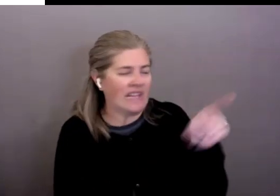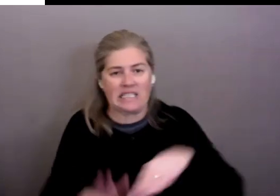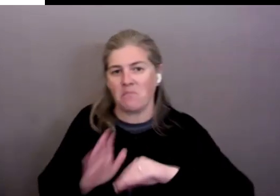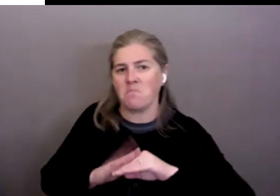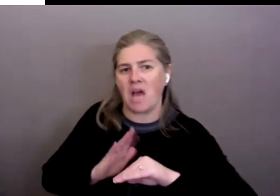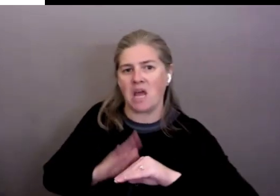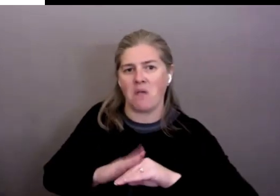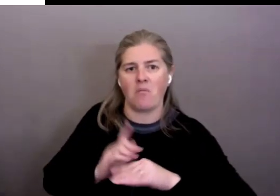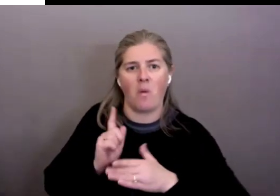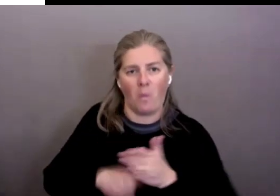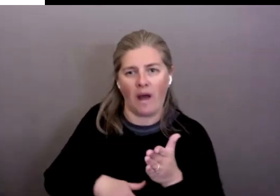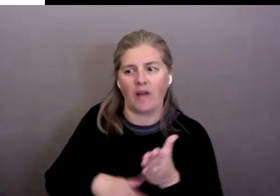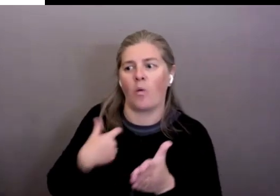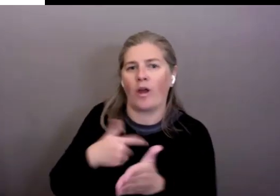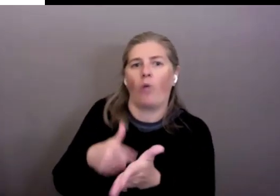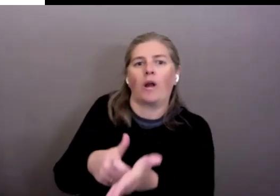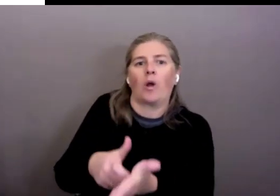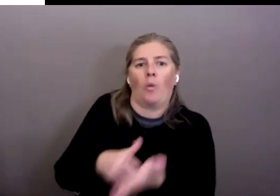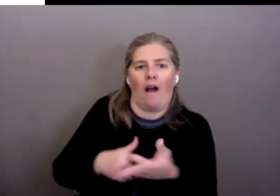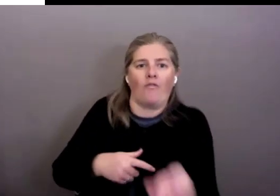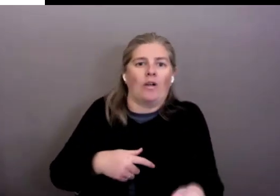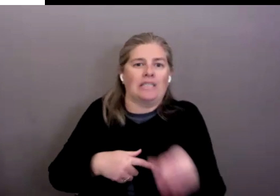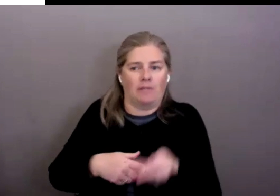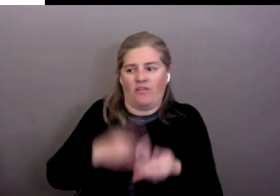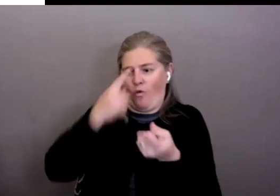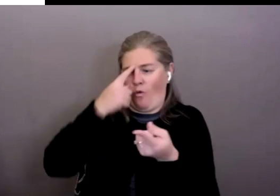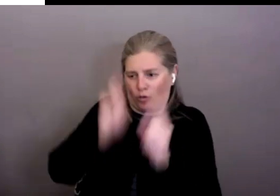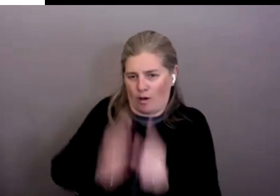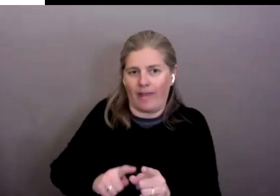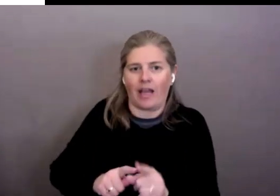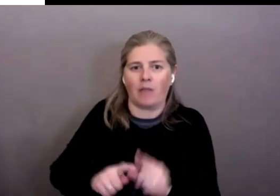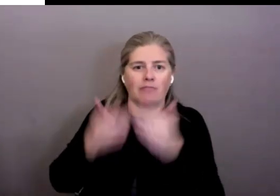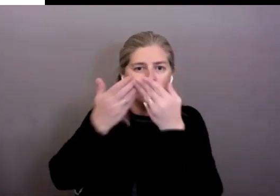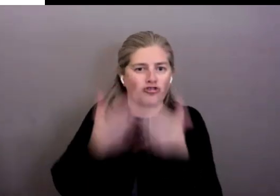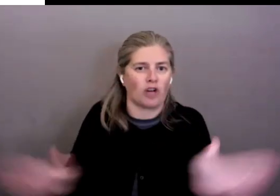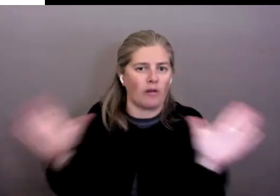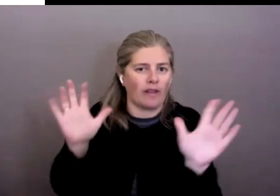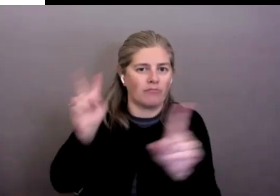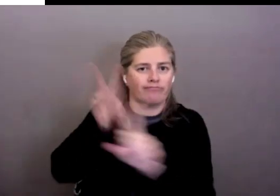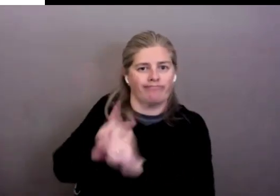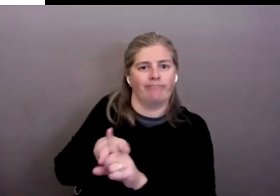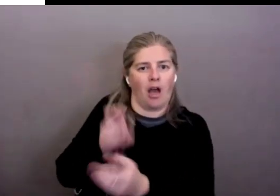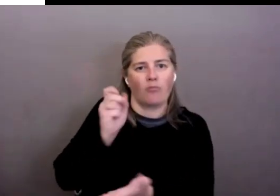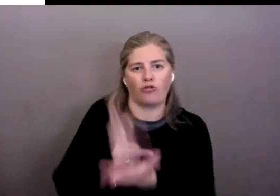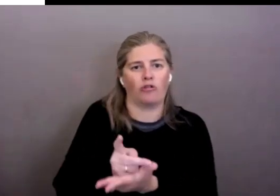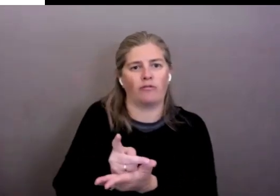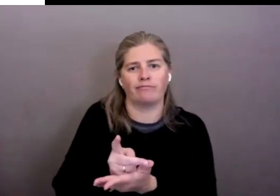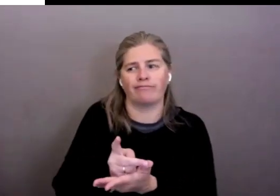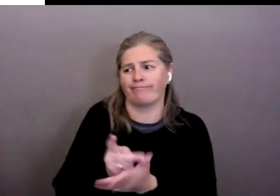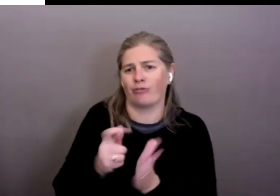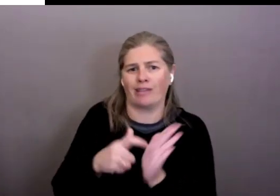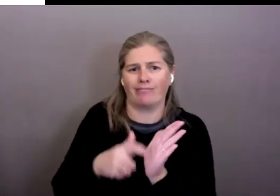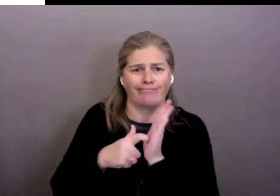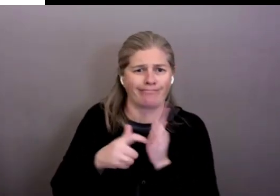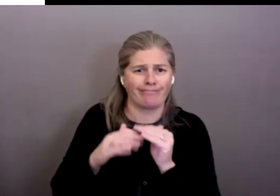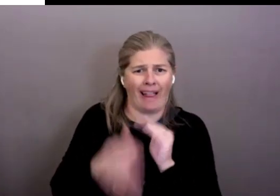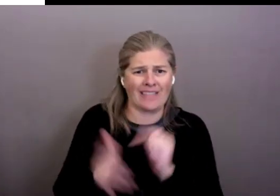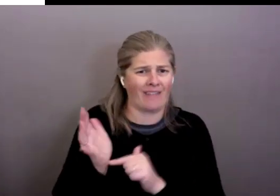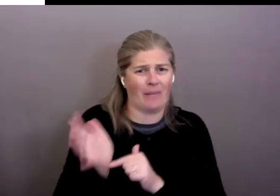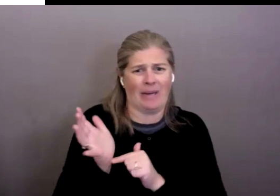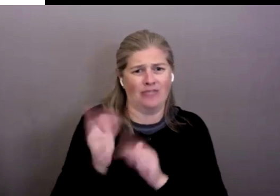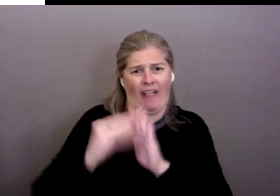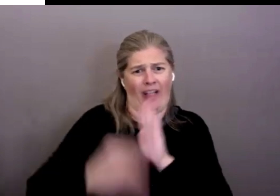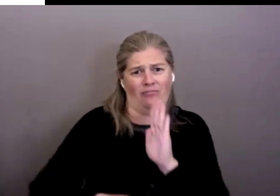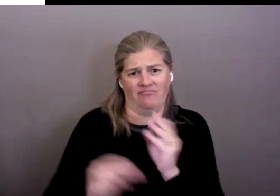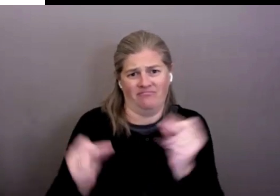that the state is requiring for submission for agreements that can be categorically approved, and it could take 5 minutes or less to fill out. Next